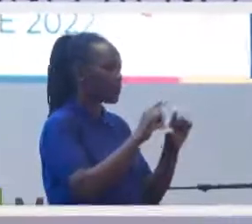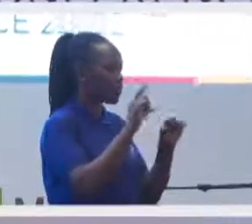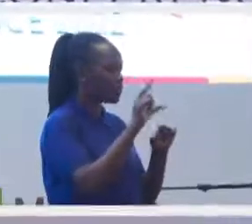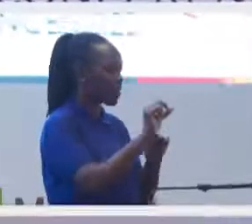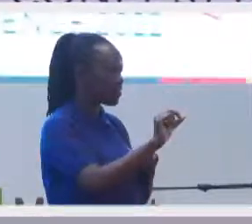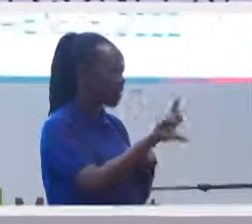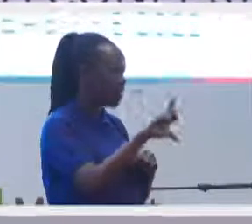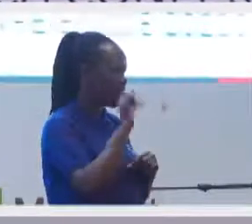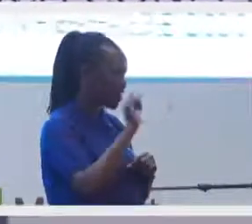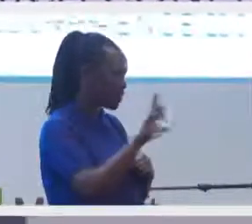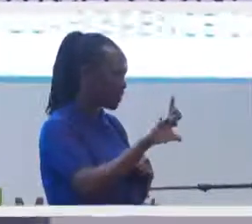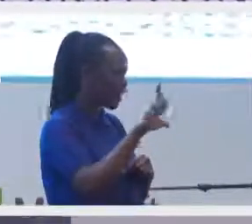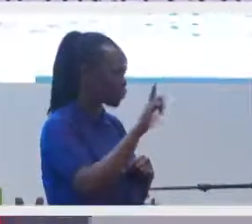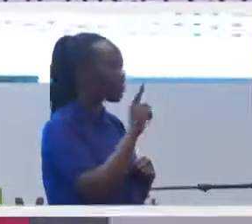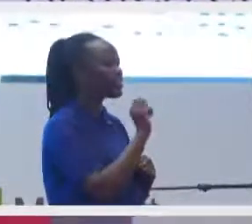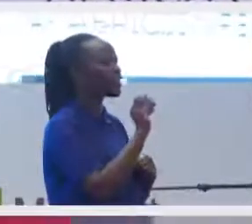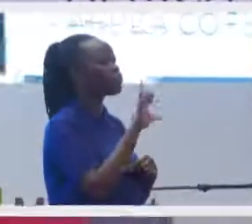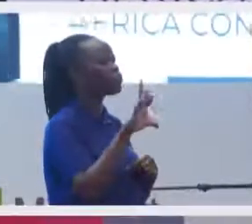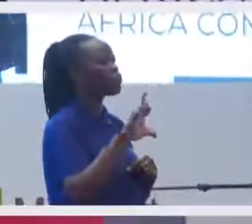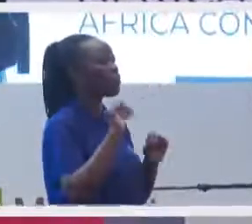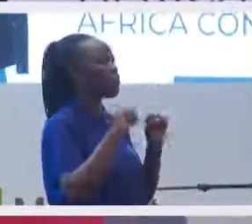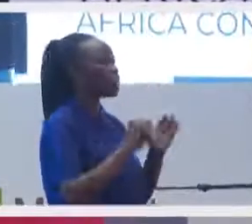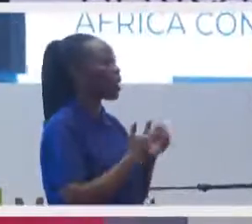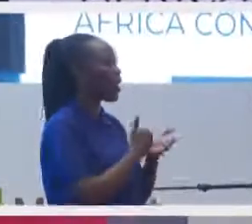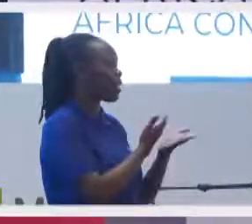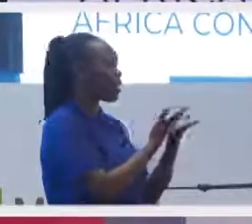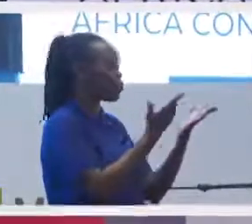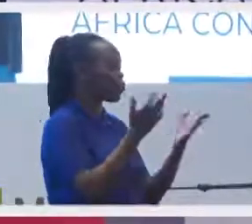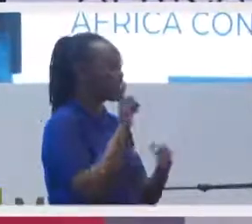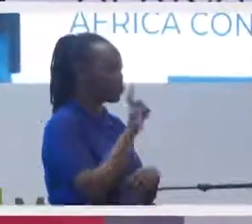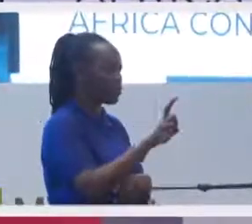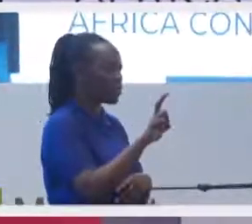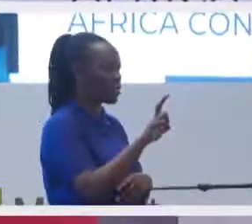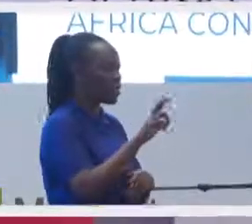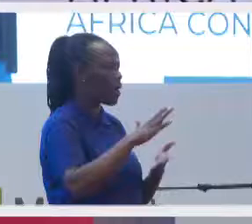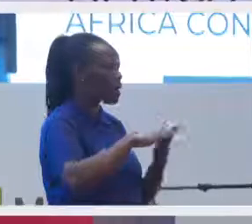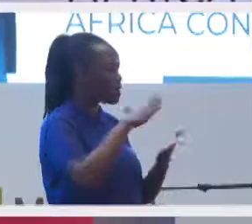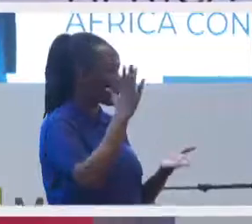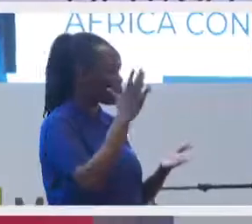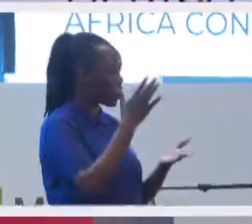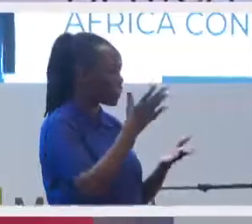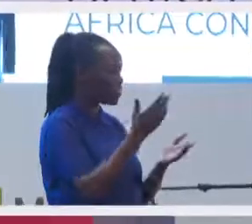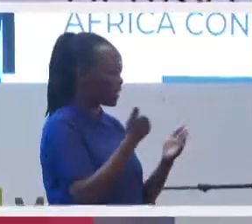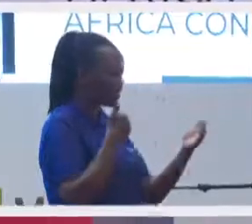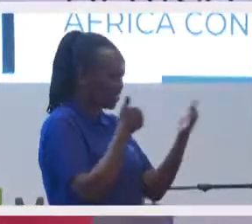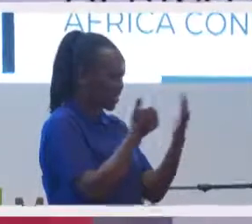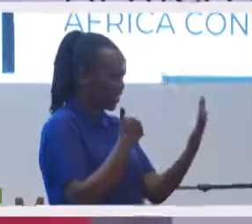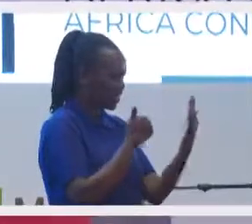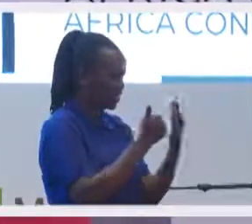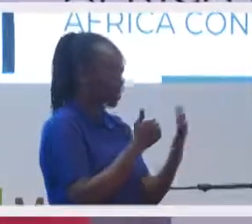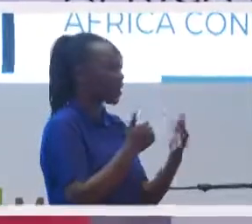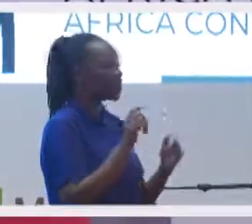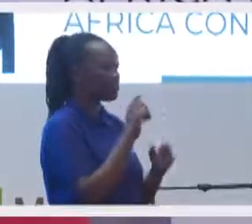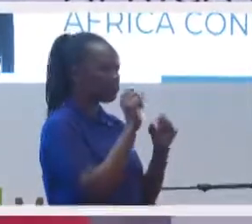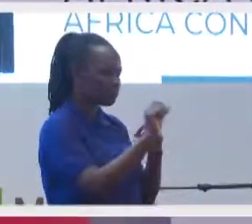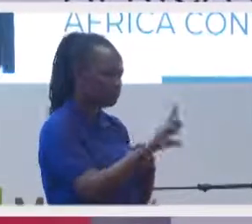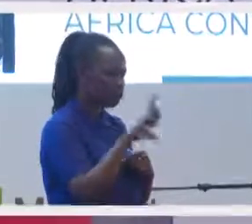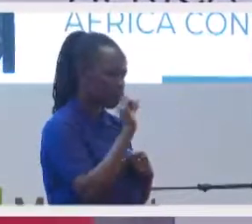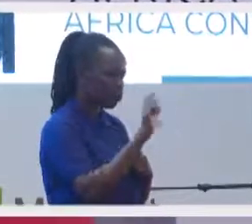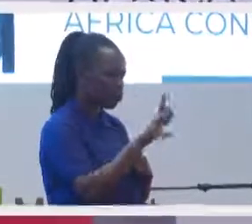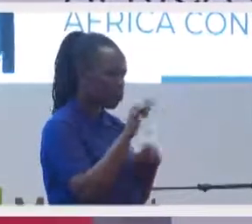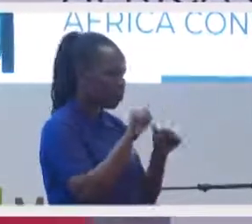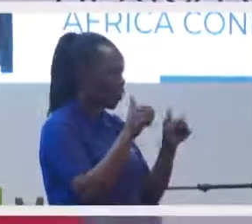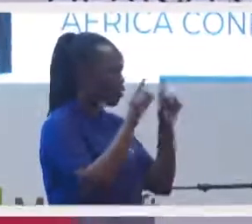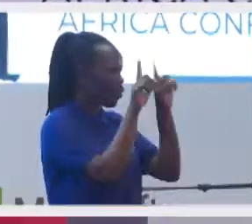which is a simple tool that helps you to see, to magnify, amplify, zoom in into the